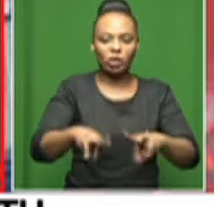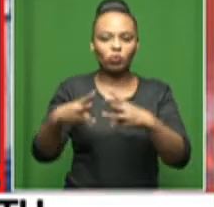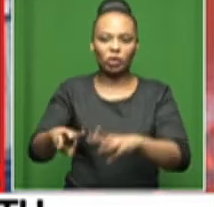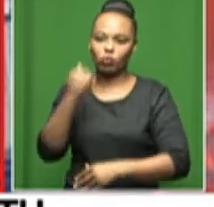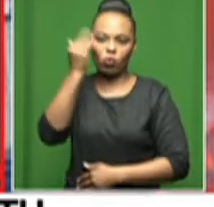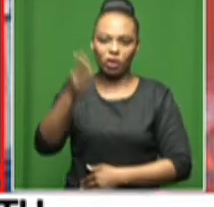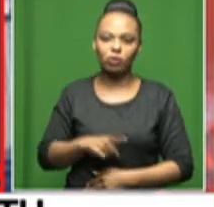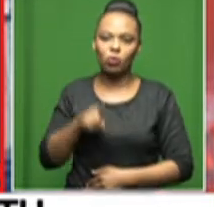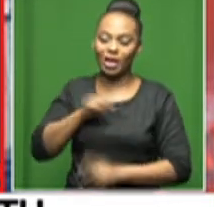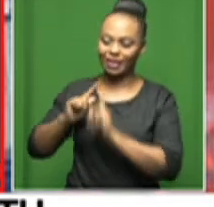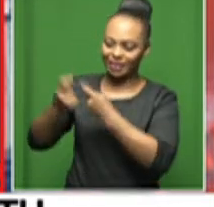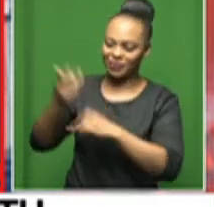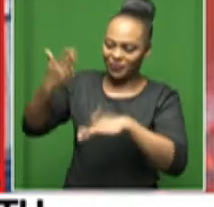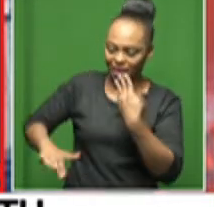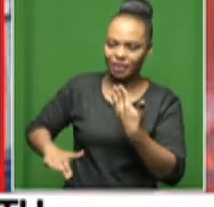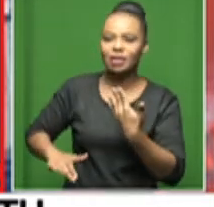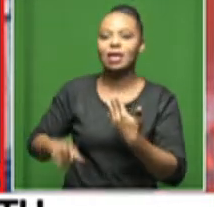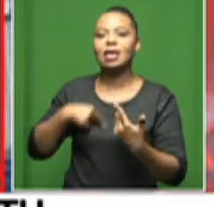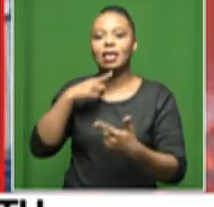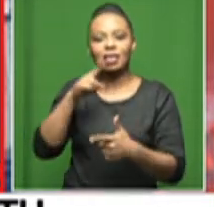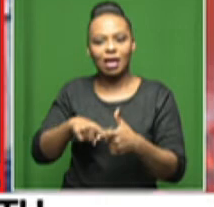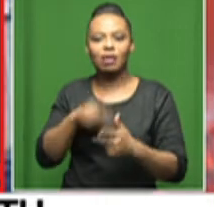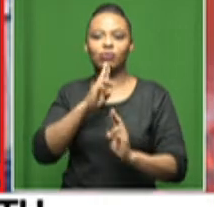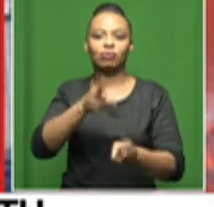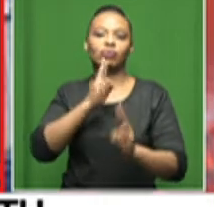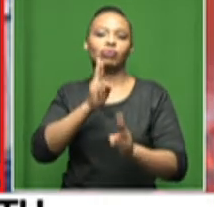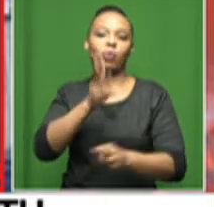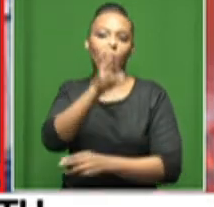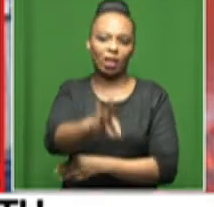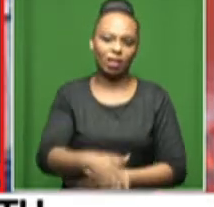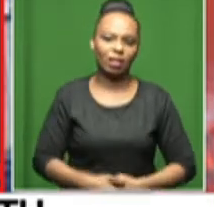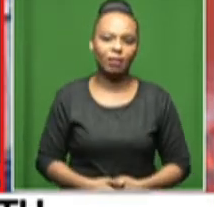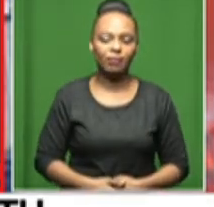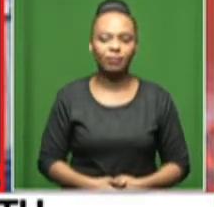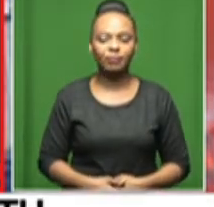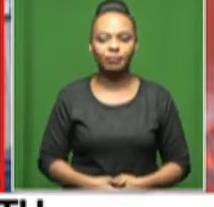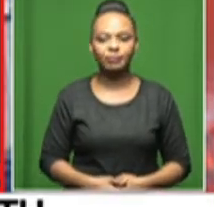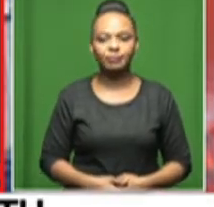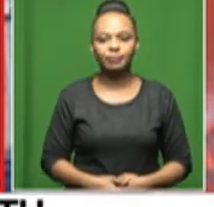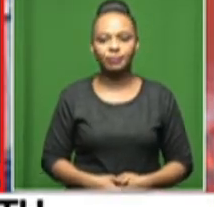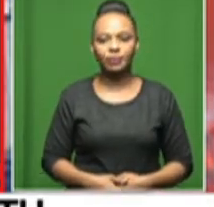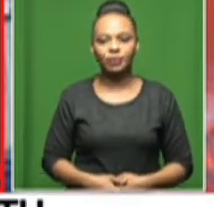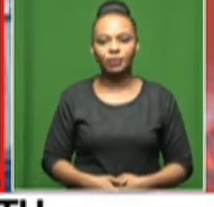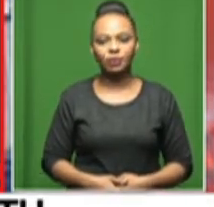as soon as the team has done other questions. Thank you. So Lwazi, I can answer the question about